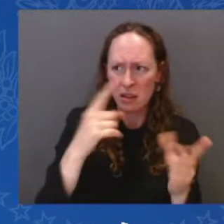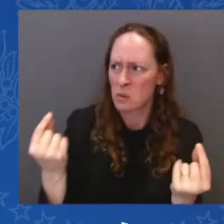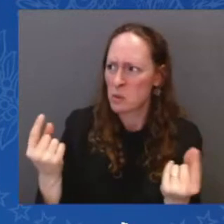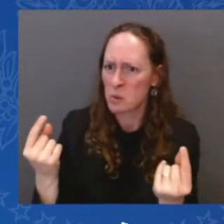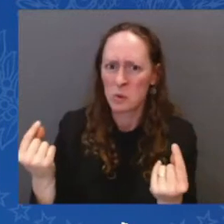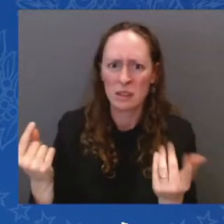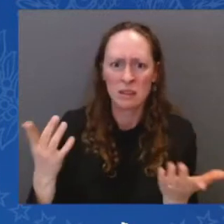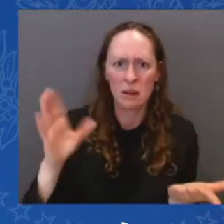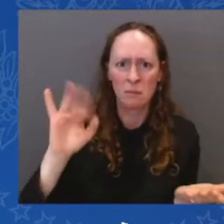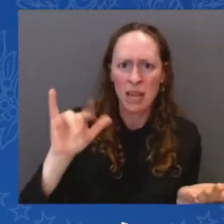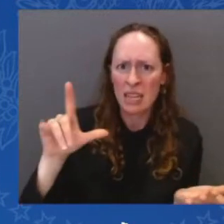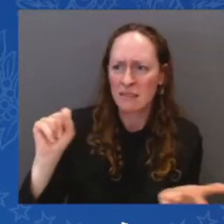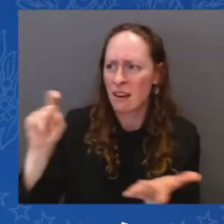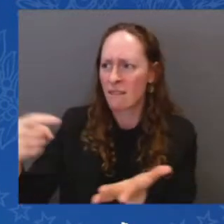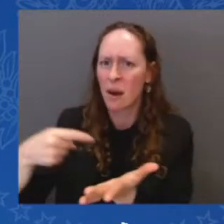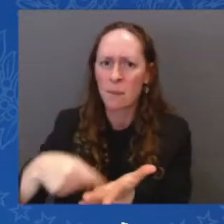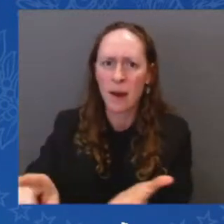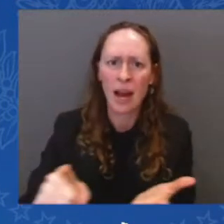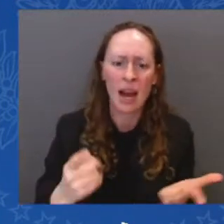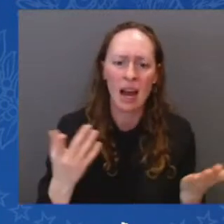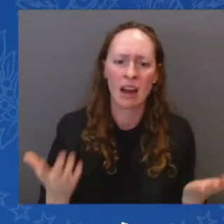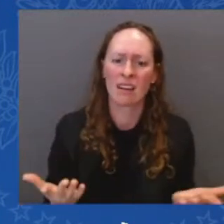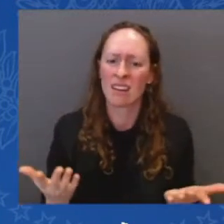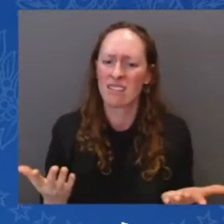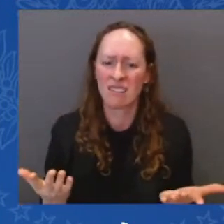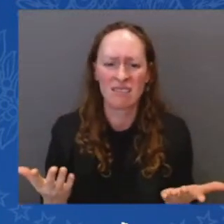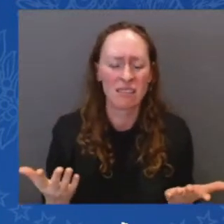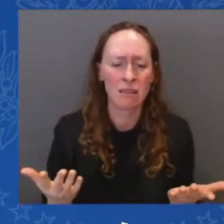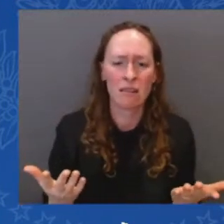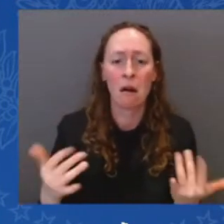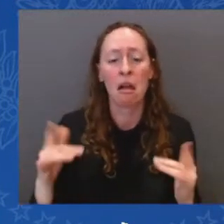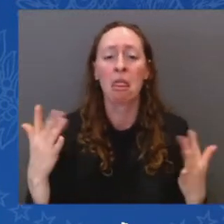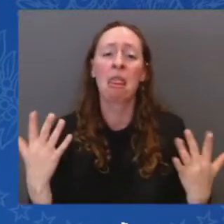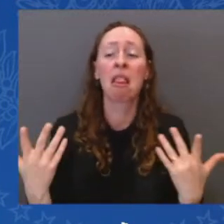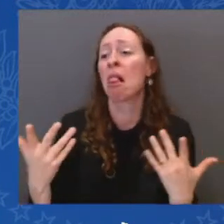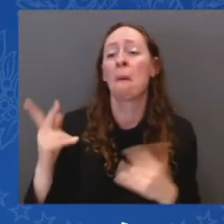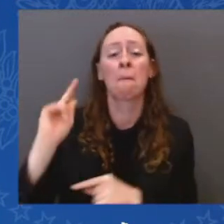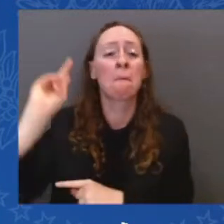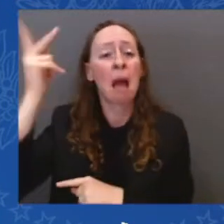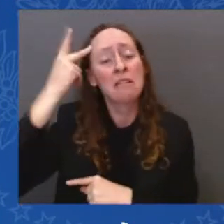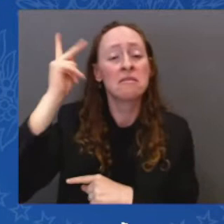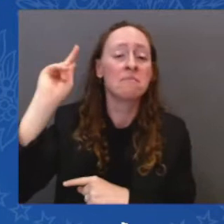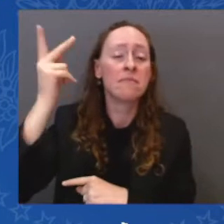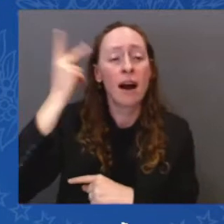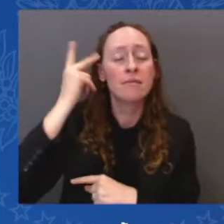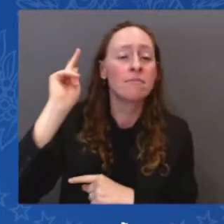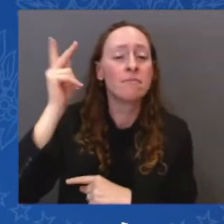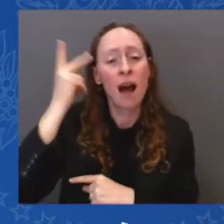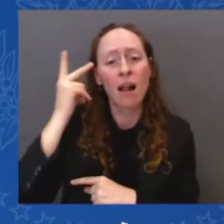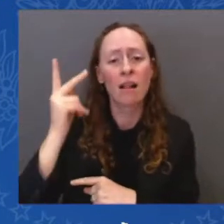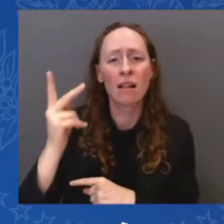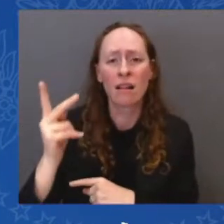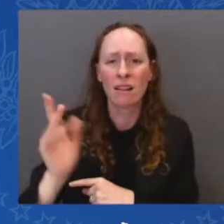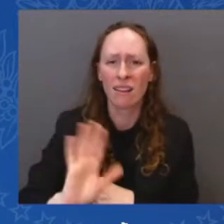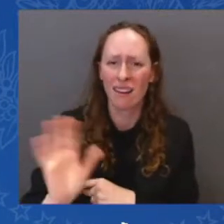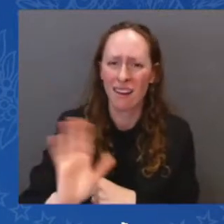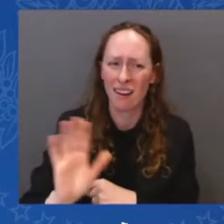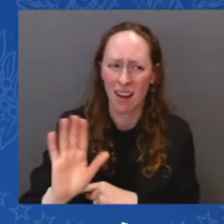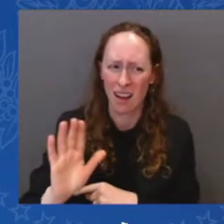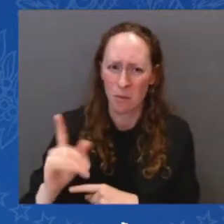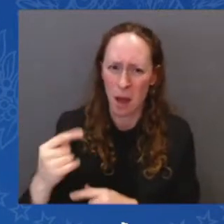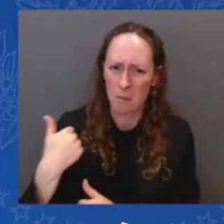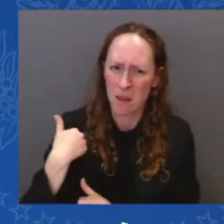politics while our troops stand in the breach. It's an absolute dereliction of duty. As